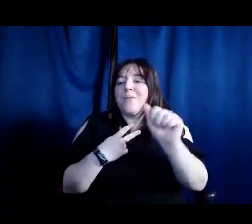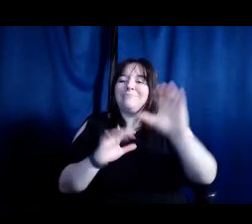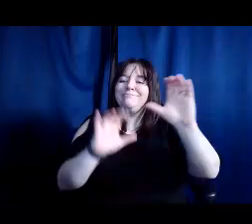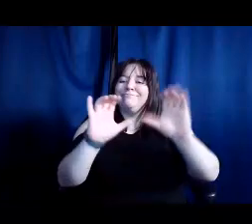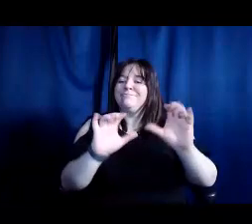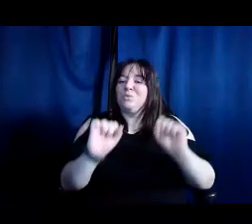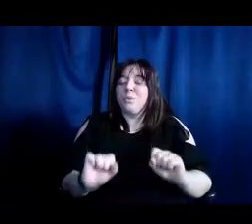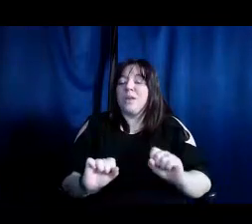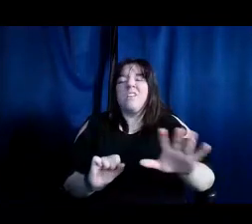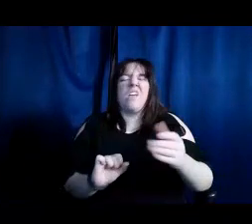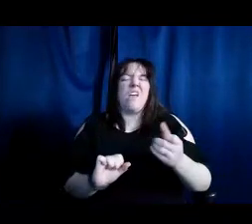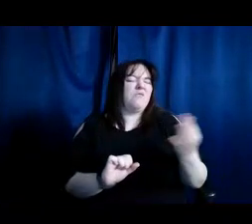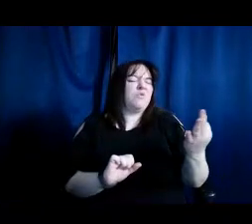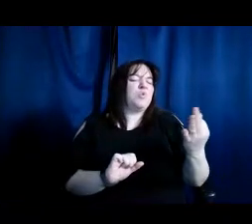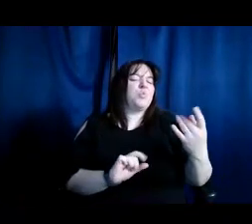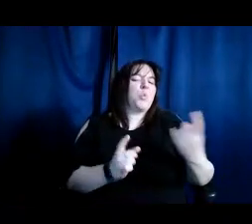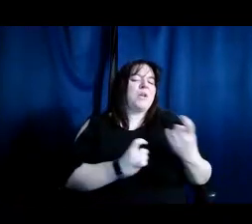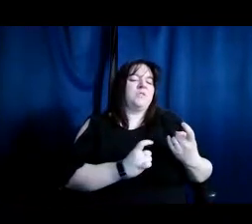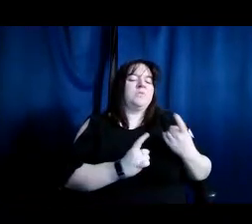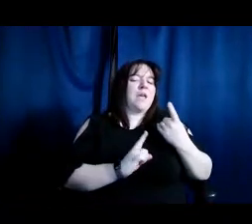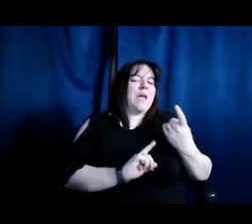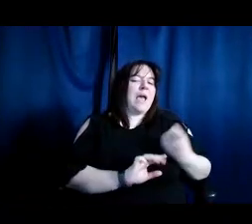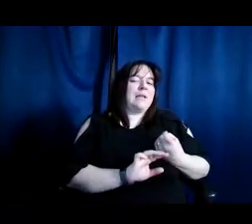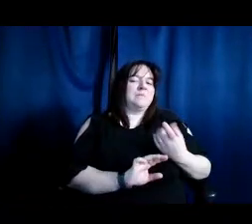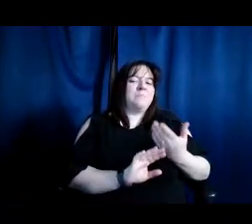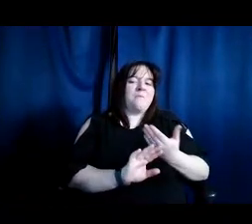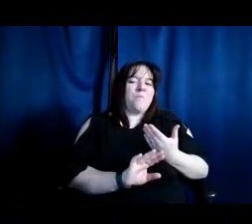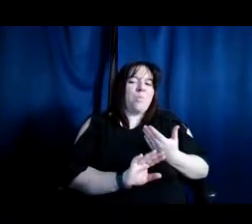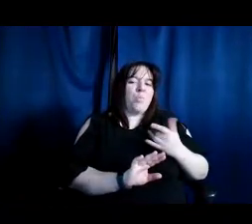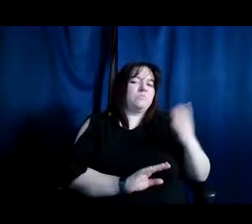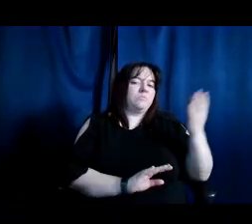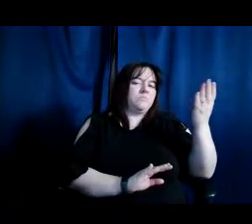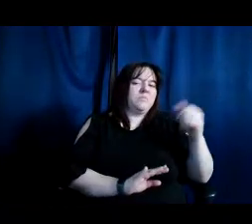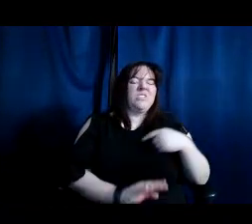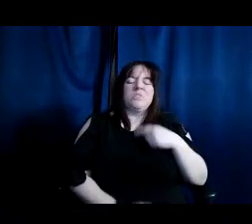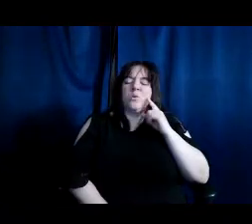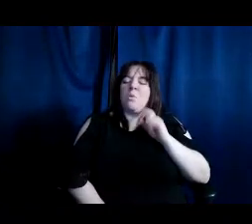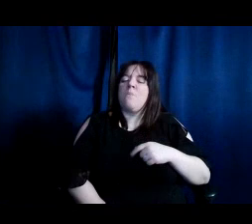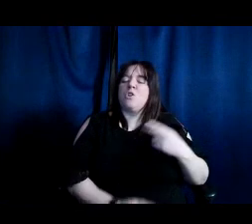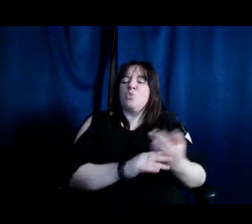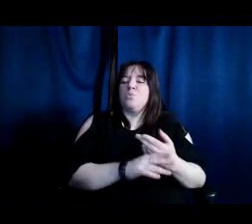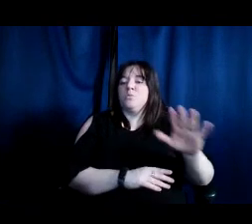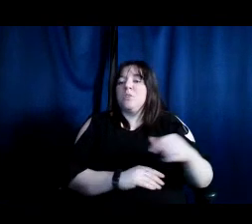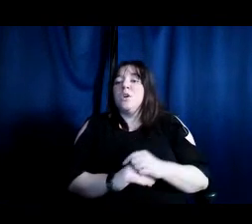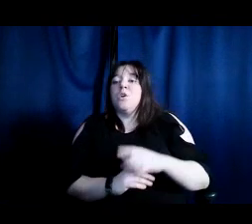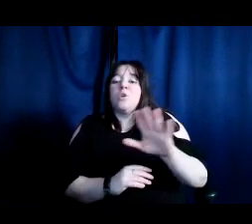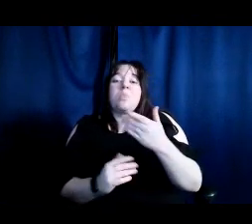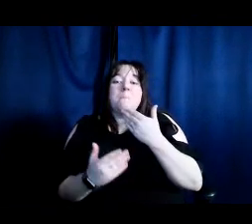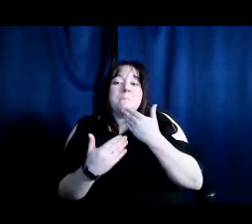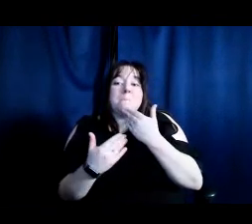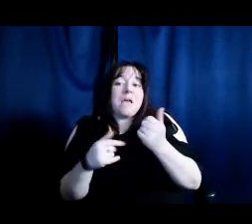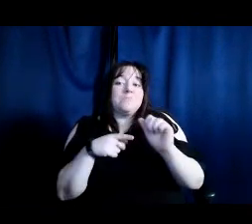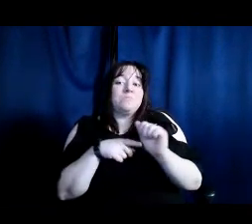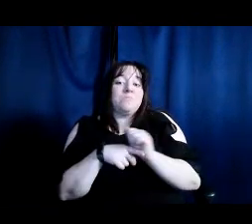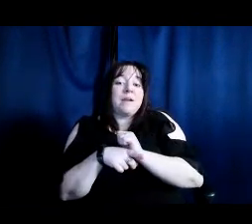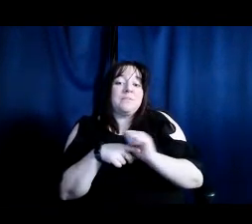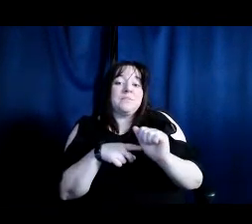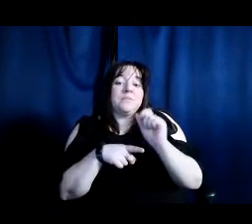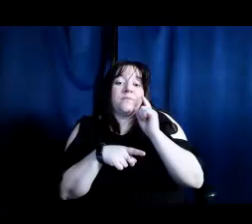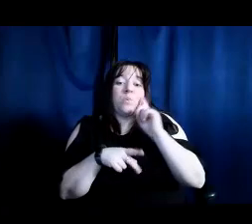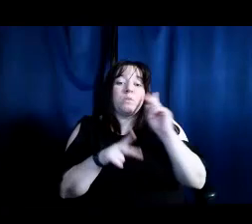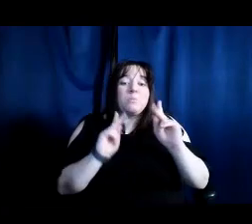with. Our first pre-submitted question is, what are best practices on websites for people who are